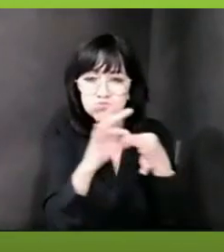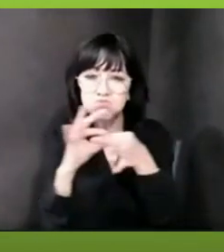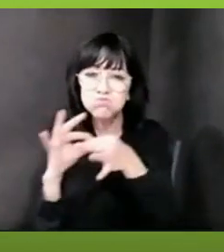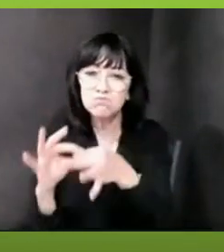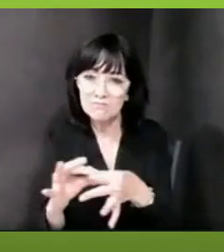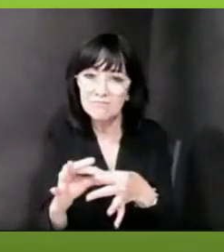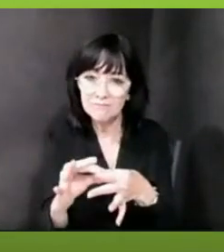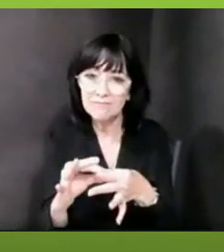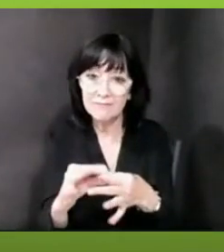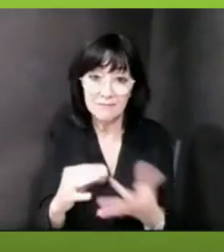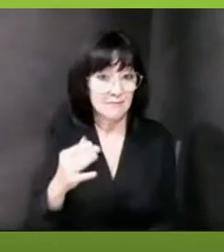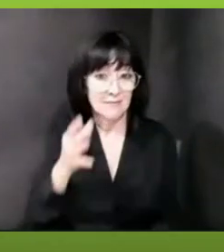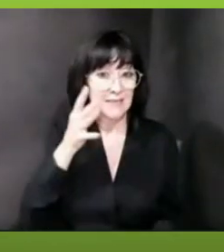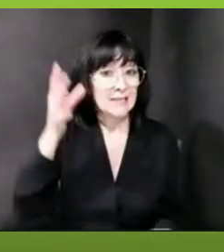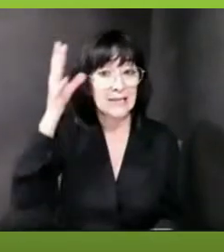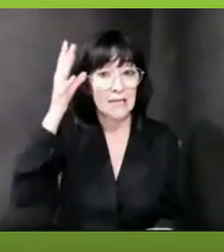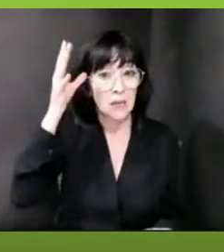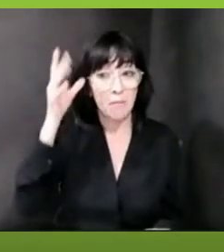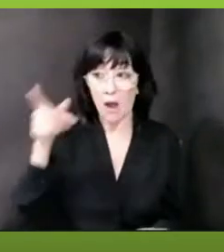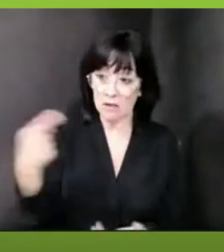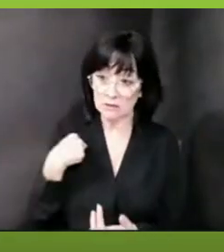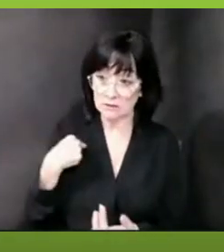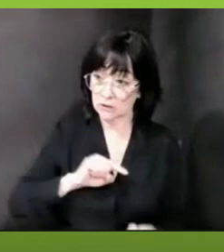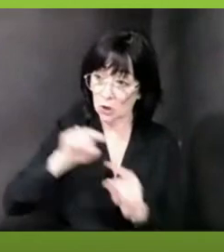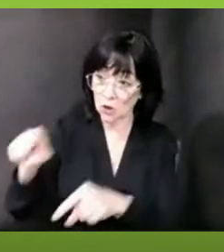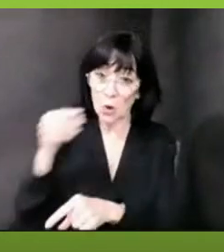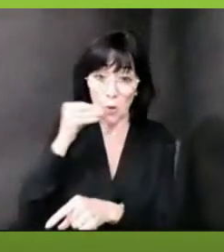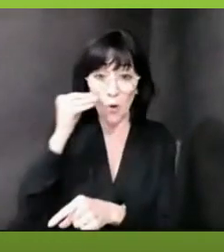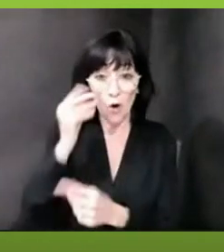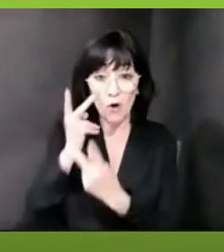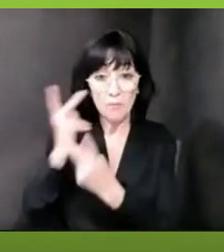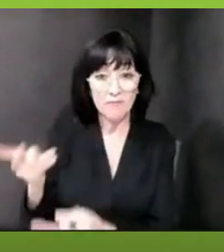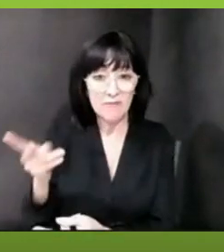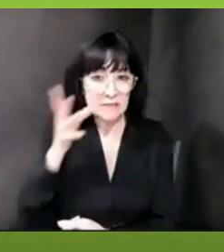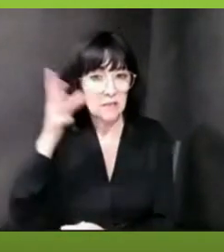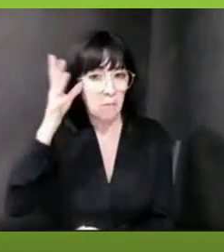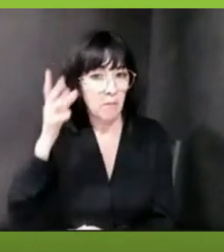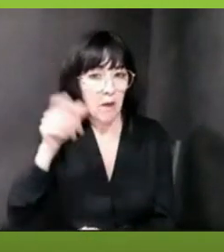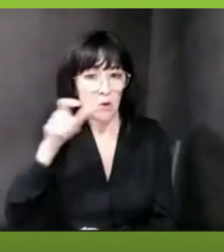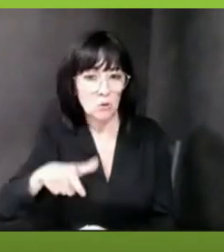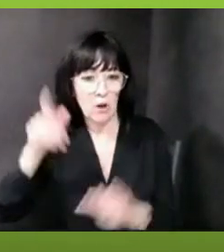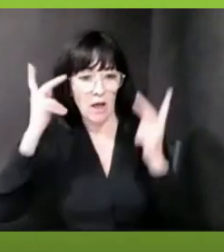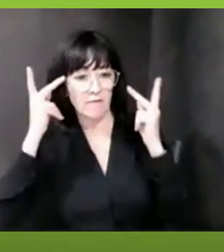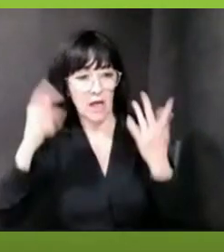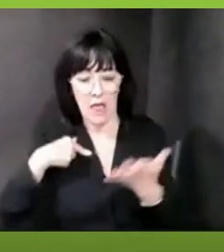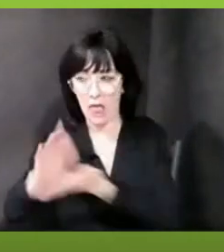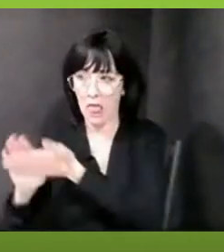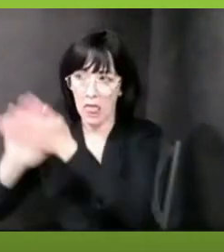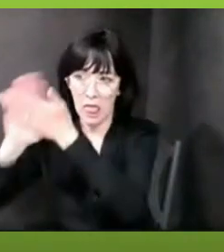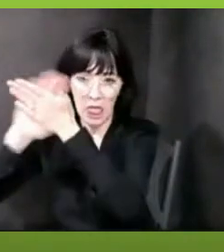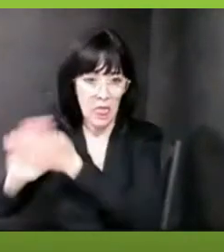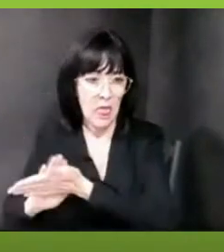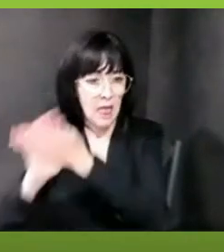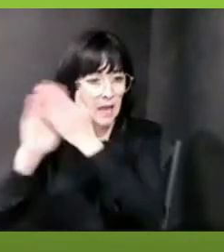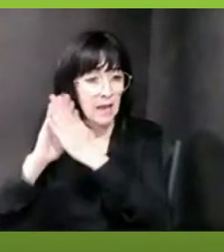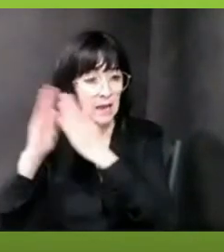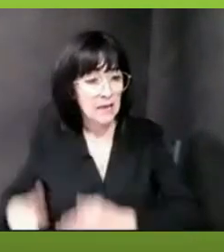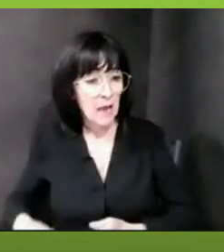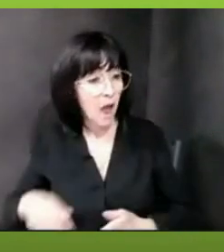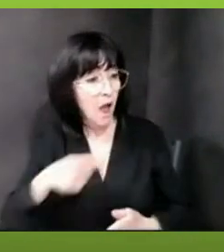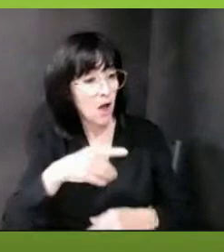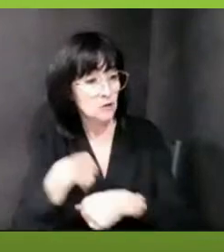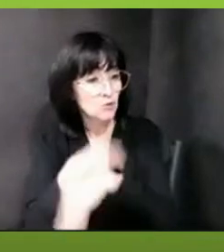my house looks good because Mr. C is coming, or or come to the school and what somebody's gonna think, or whatever it